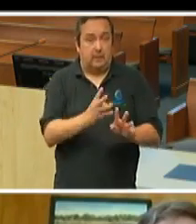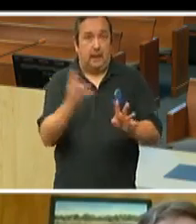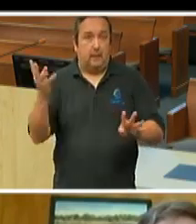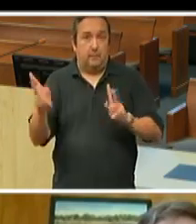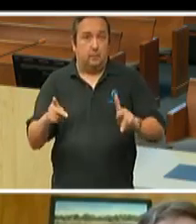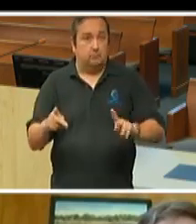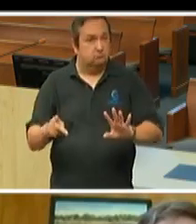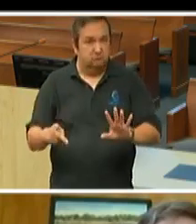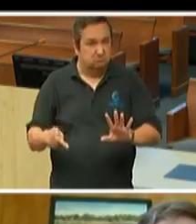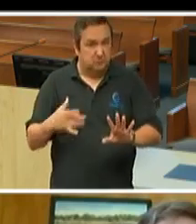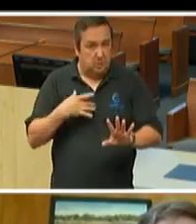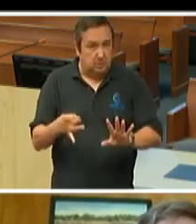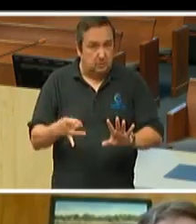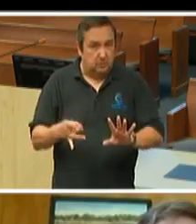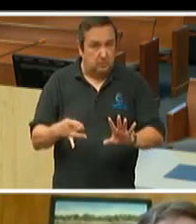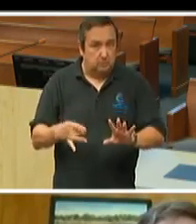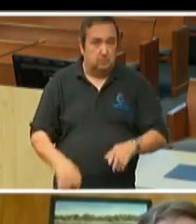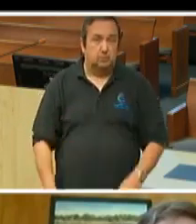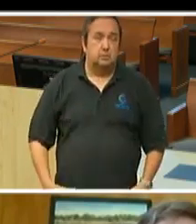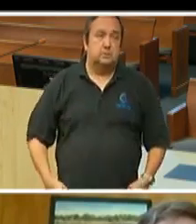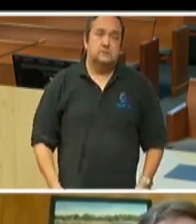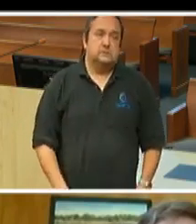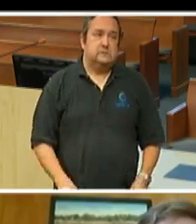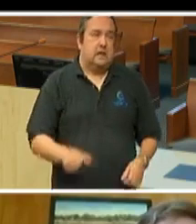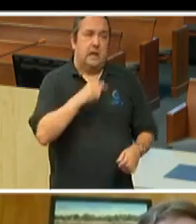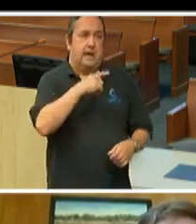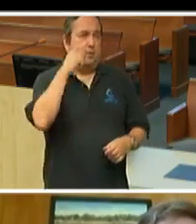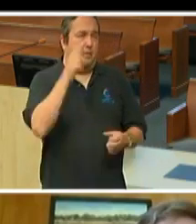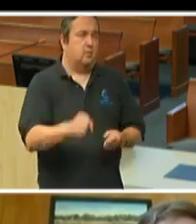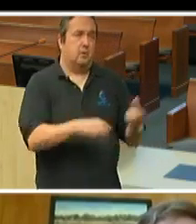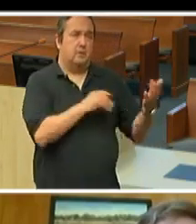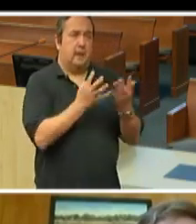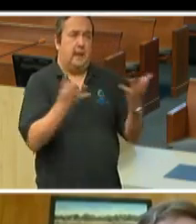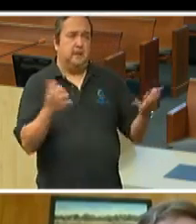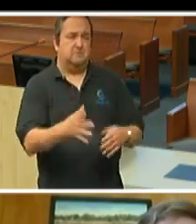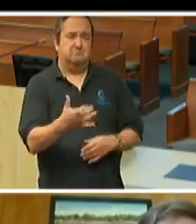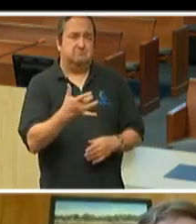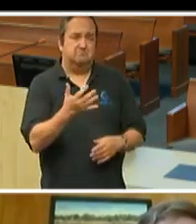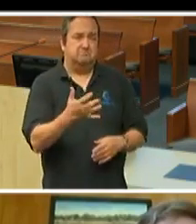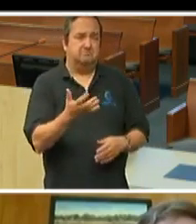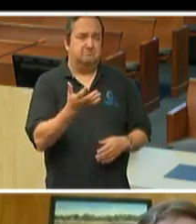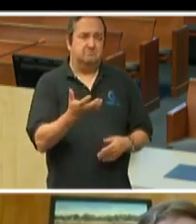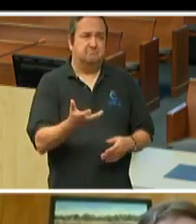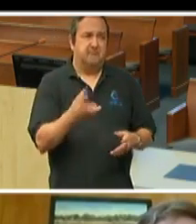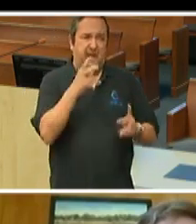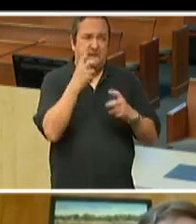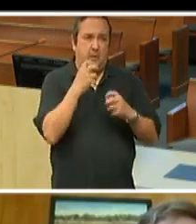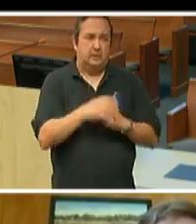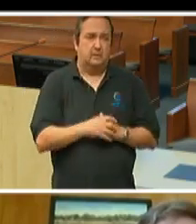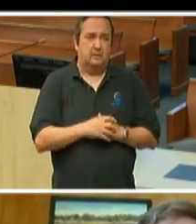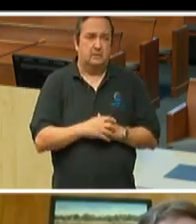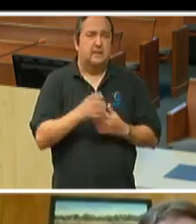favor of that at this point. Well, first of all, I don't think it'll eliminate the lines. There's all these interesting feedback loops